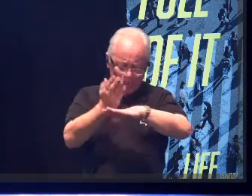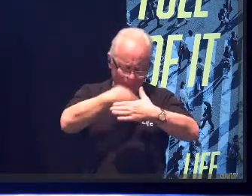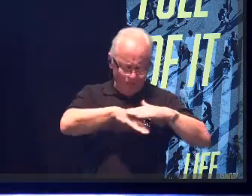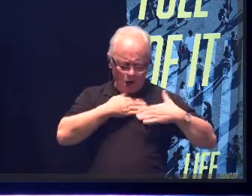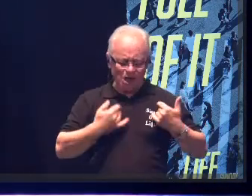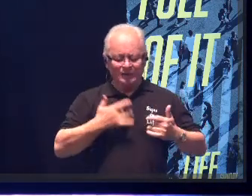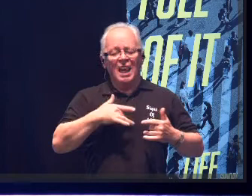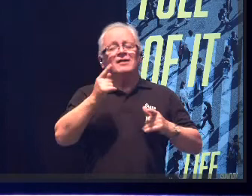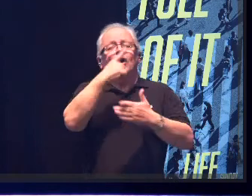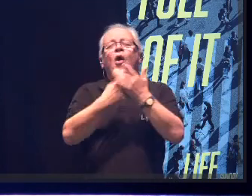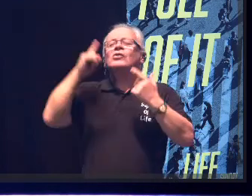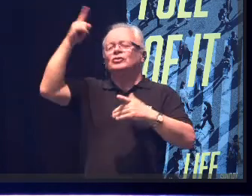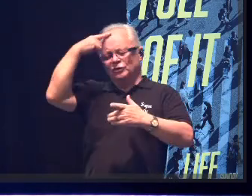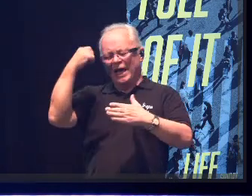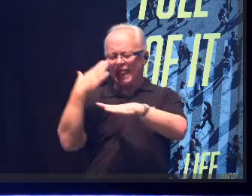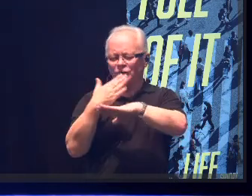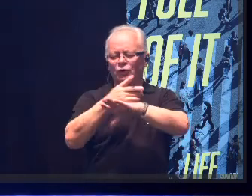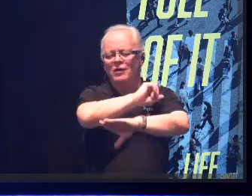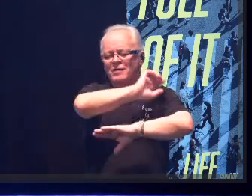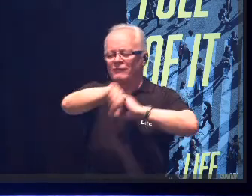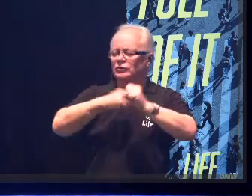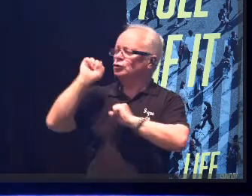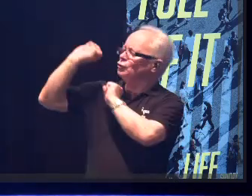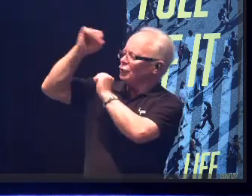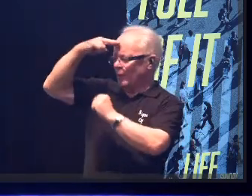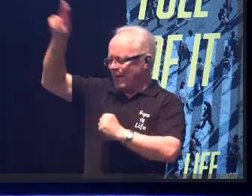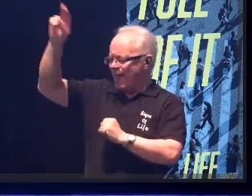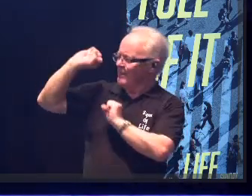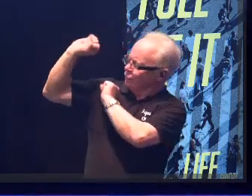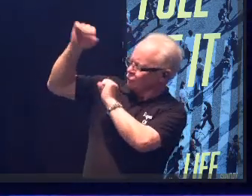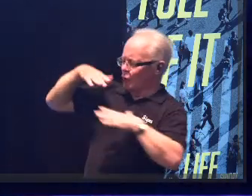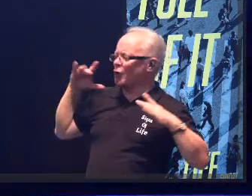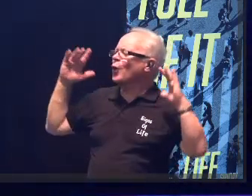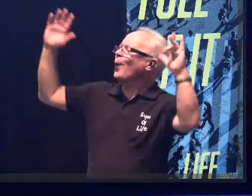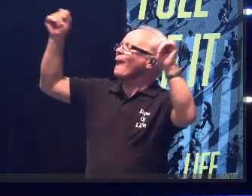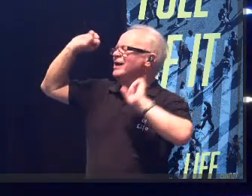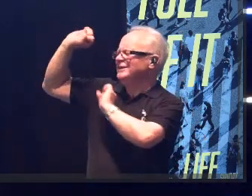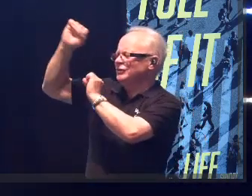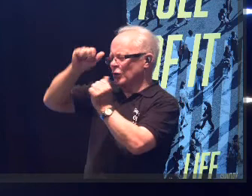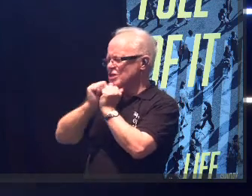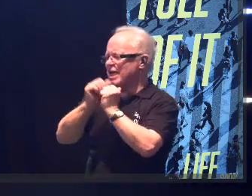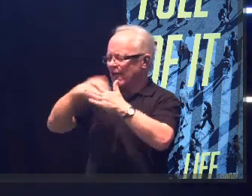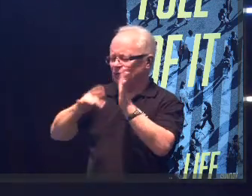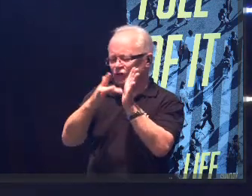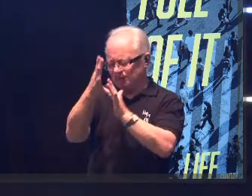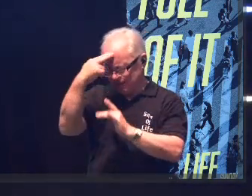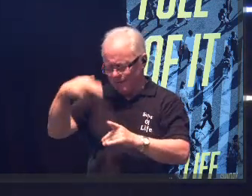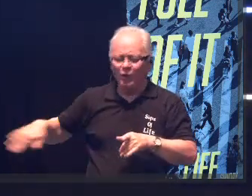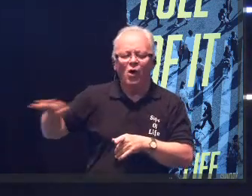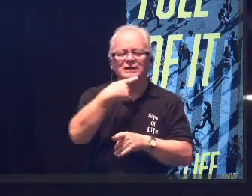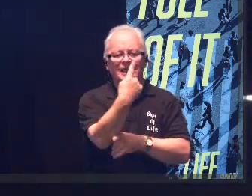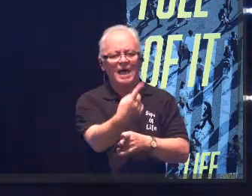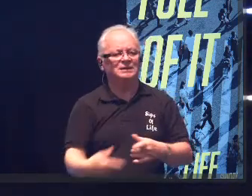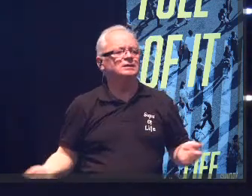that only you can do, Lord, for it's all for your name and for your glory and for your sake. In Jesus' name, everybody